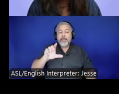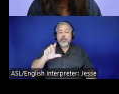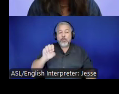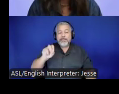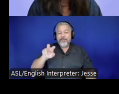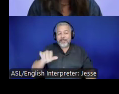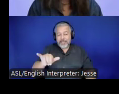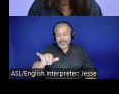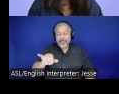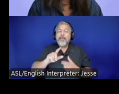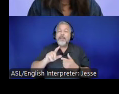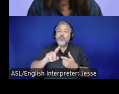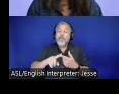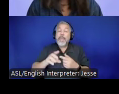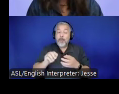well.